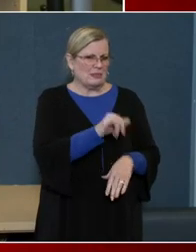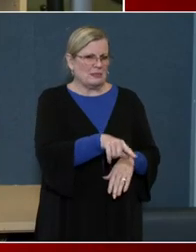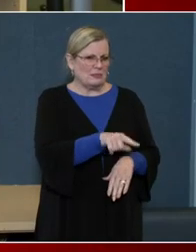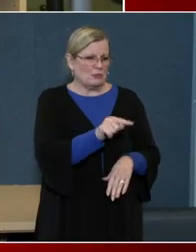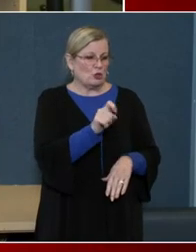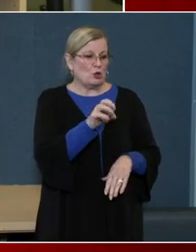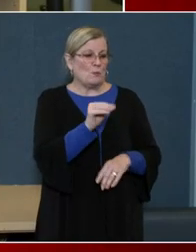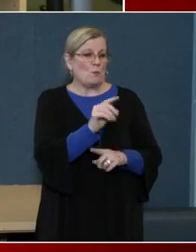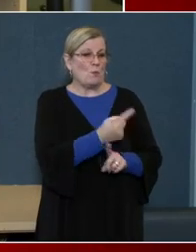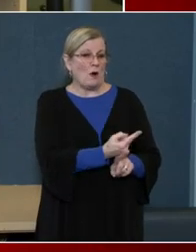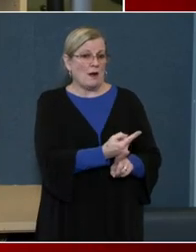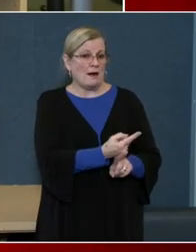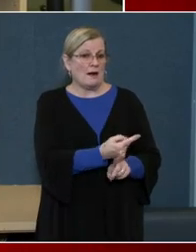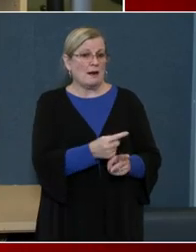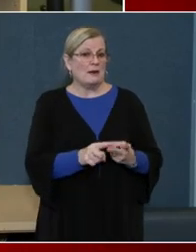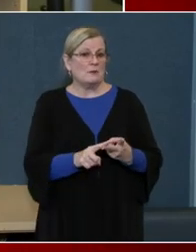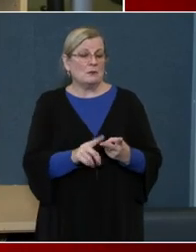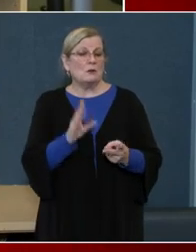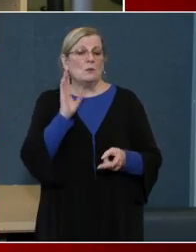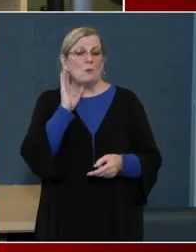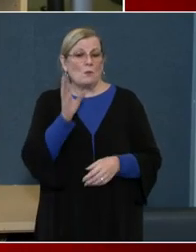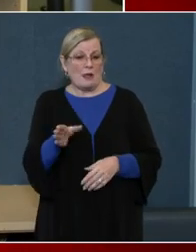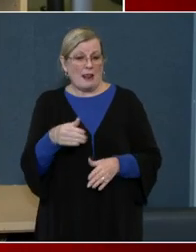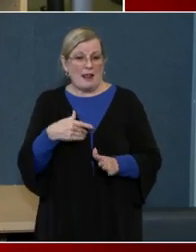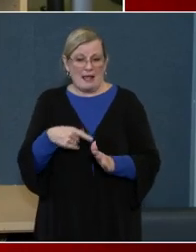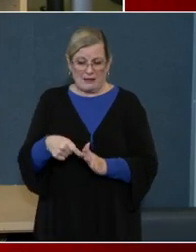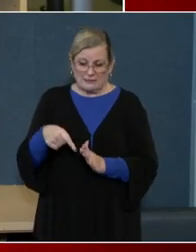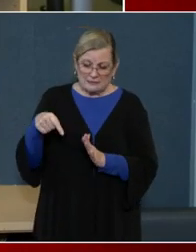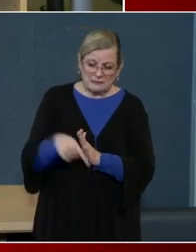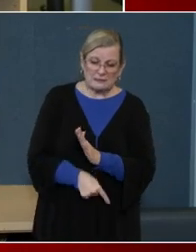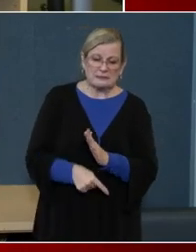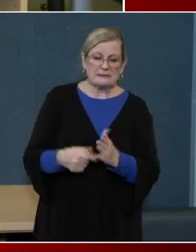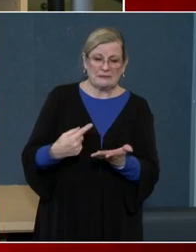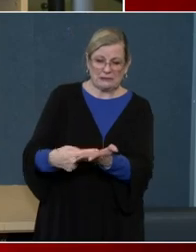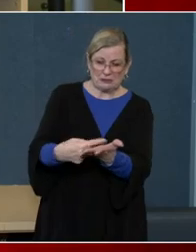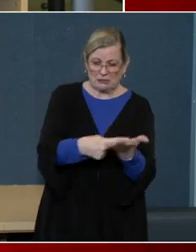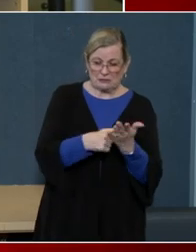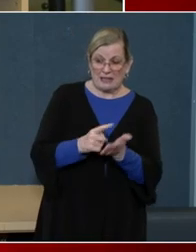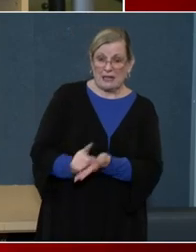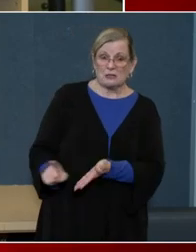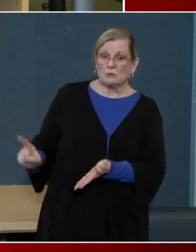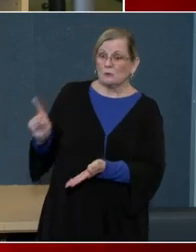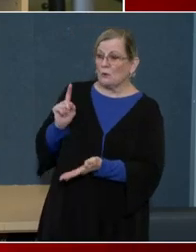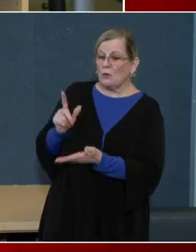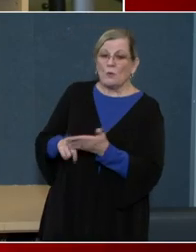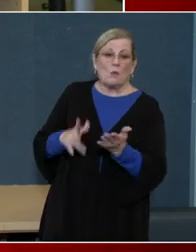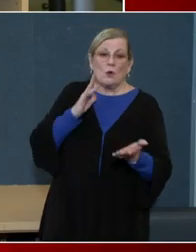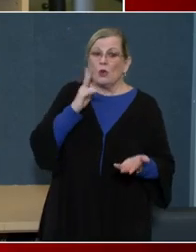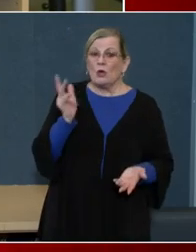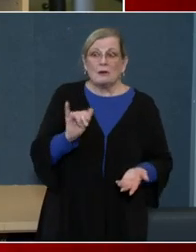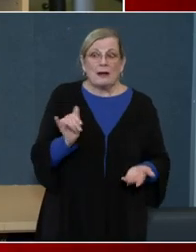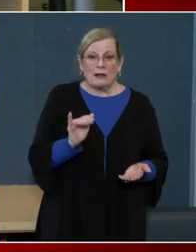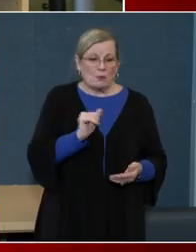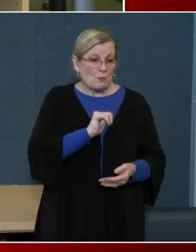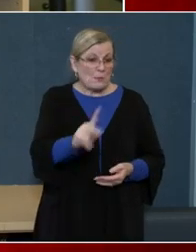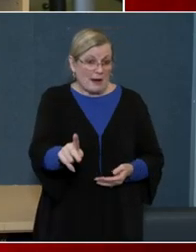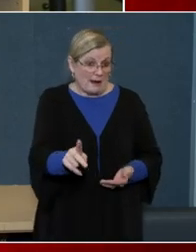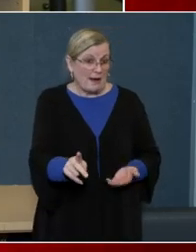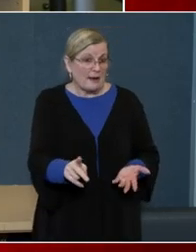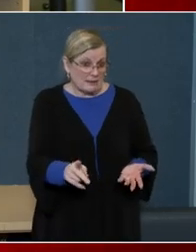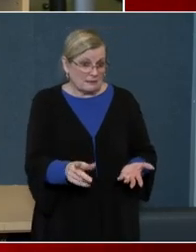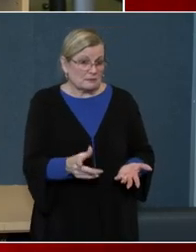rich conversation on last week about what that would look like for term two. And we both agreed that we needed to double